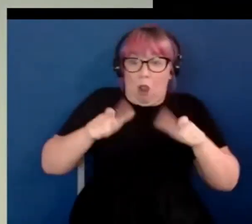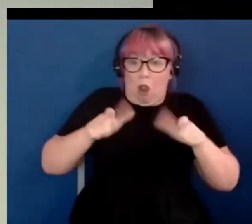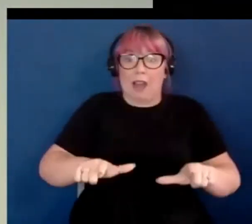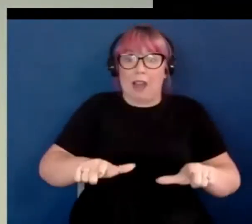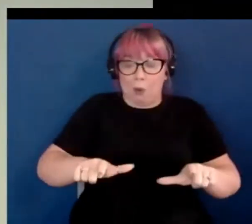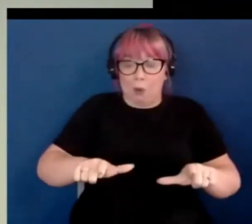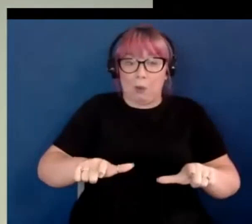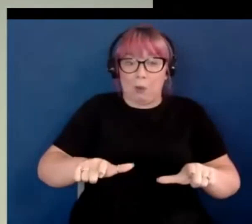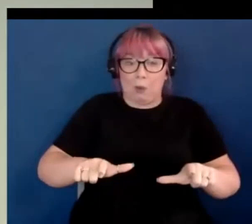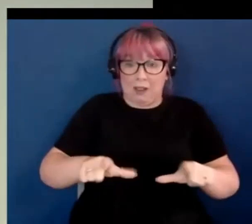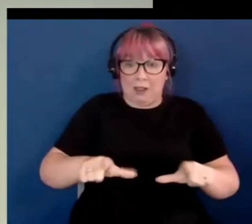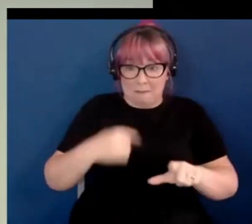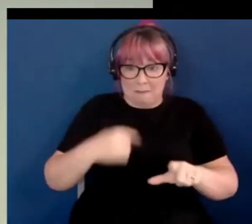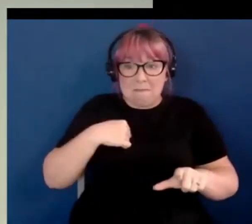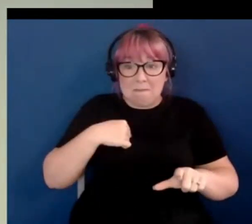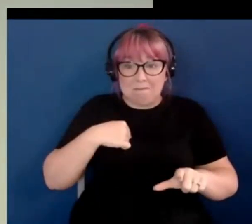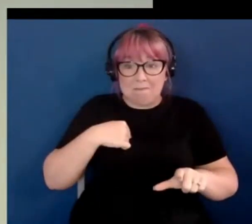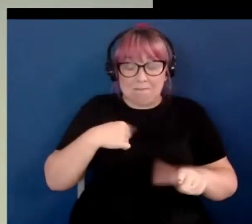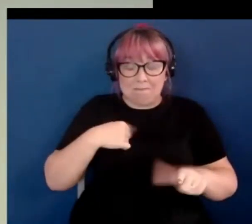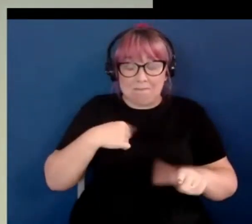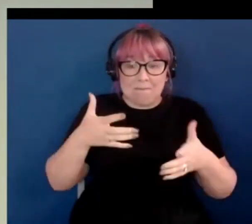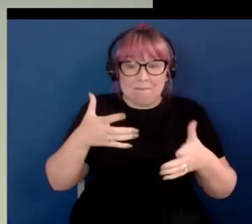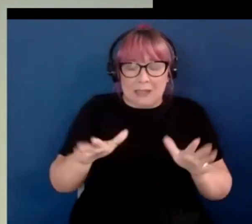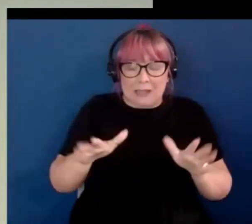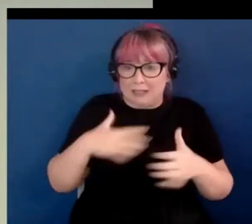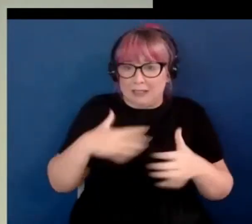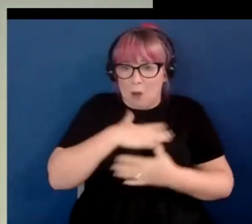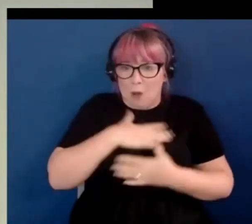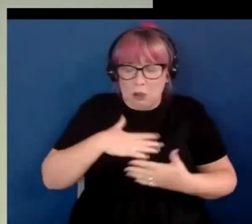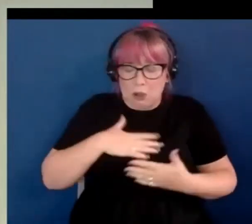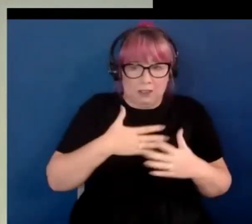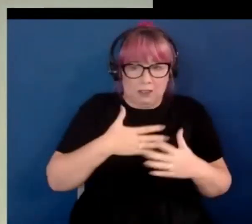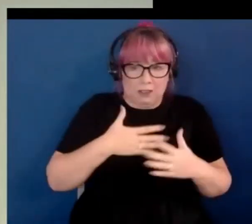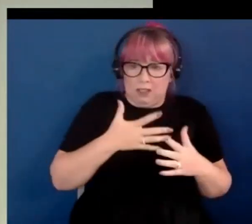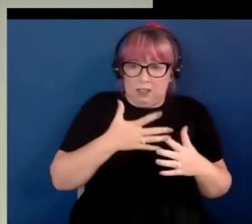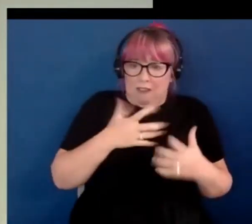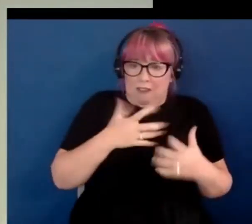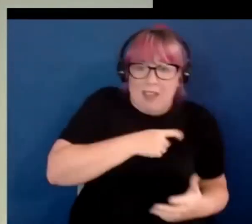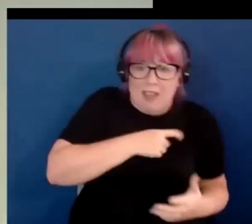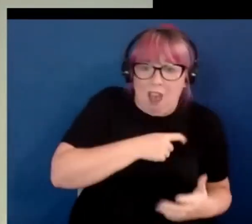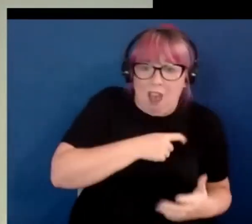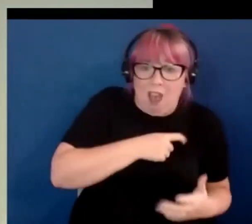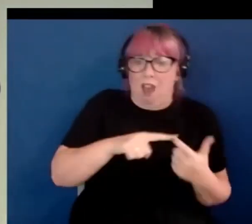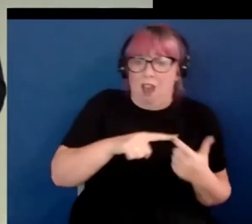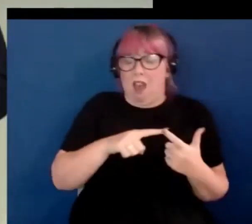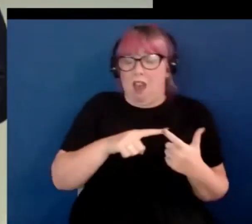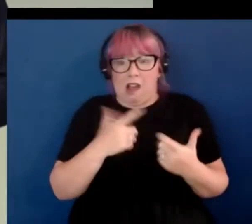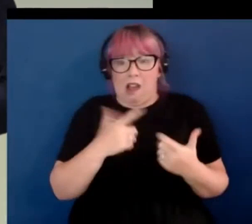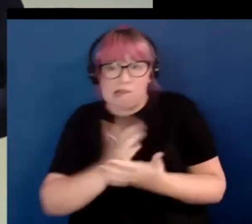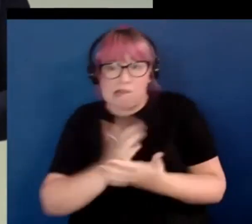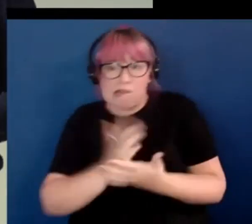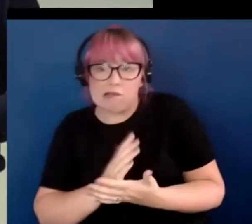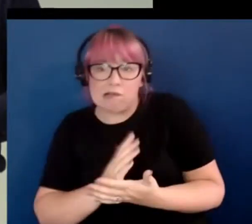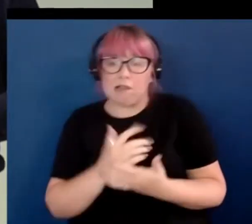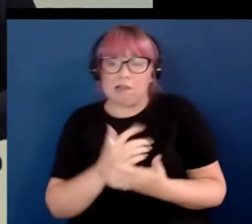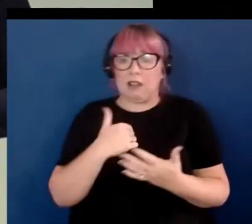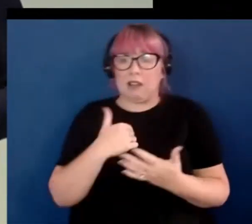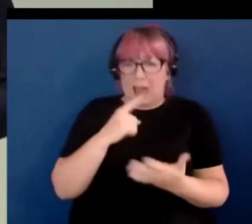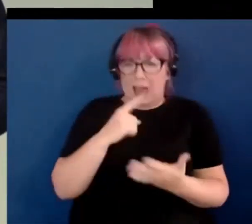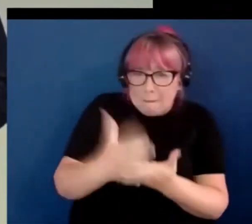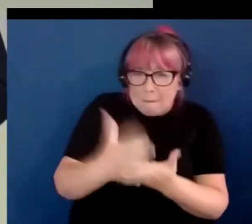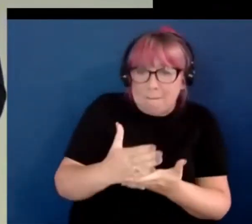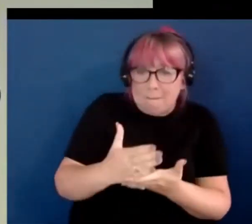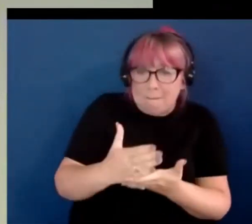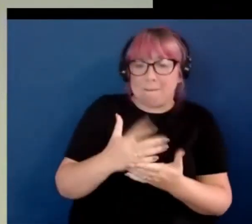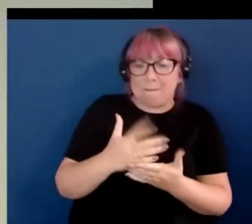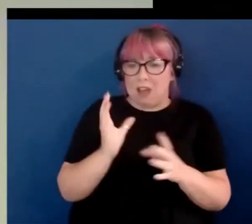a whole spectrum of emotion. Fear, uncertainty, disbelief, frustration, worry about those we